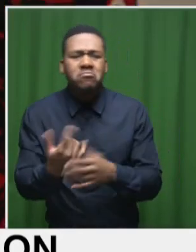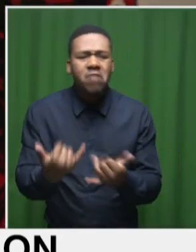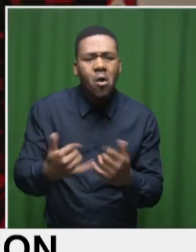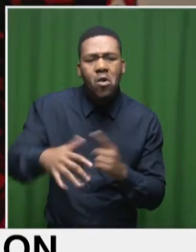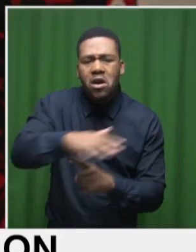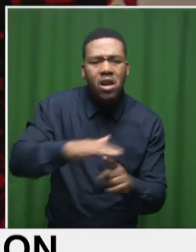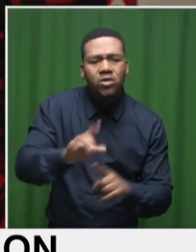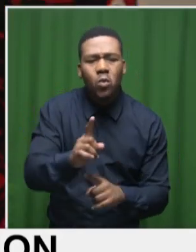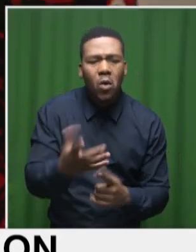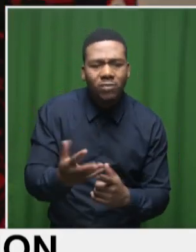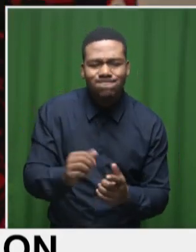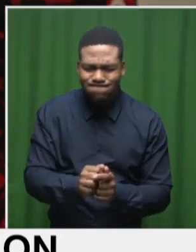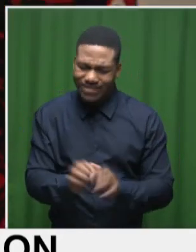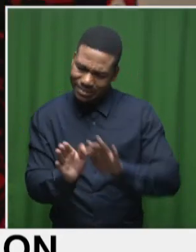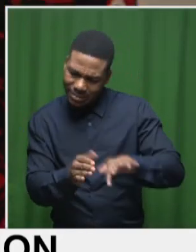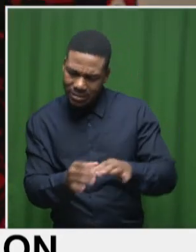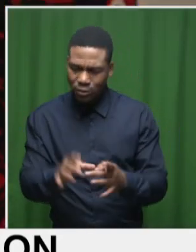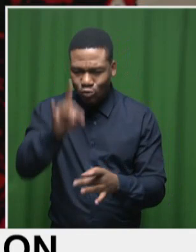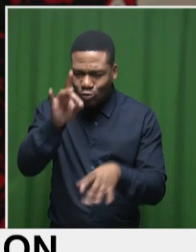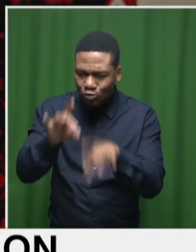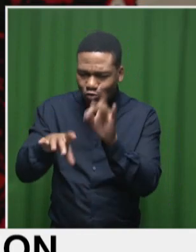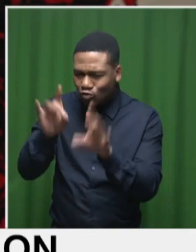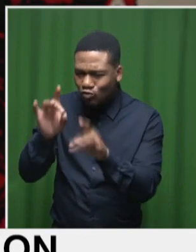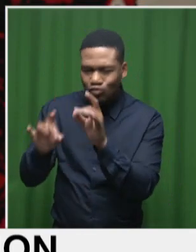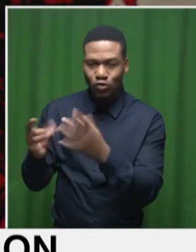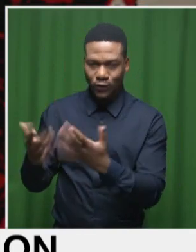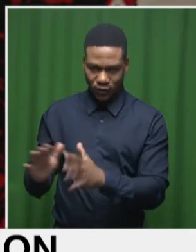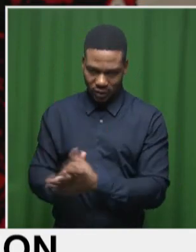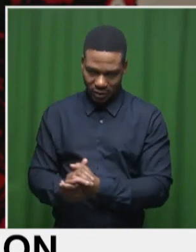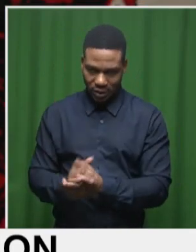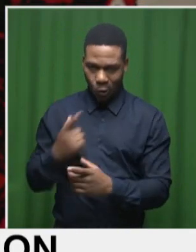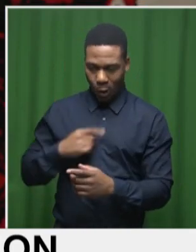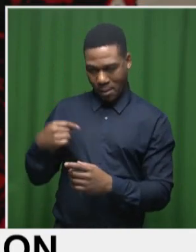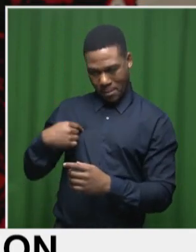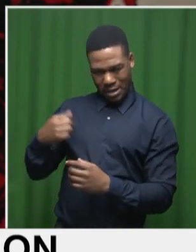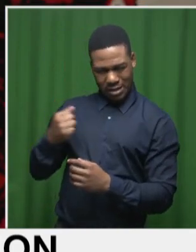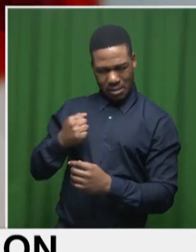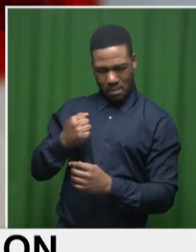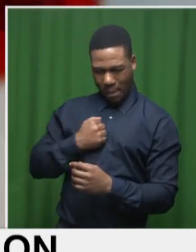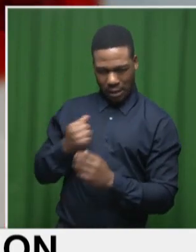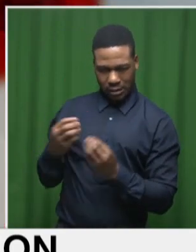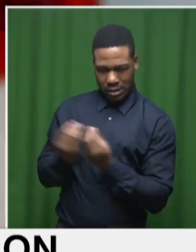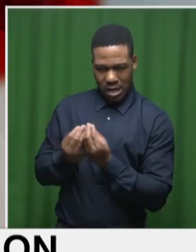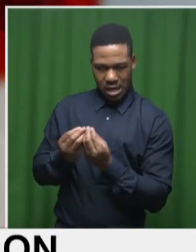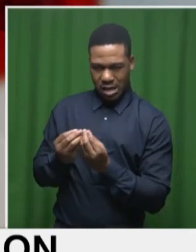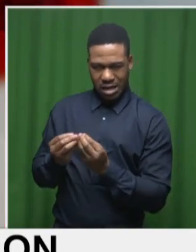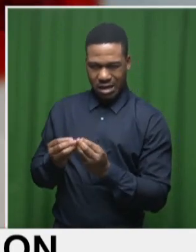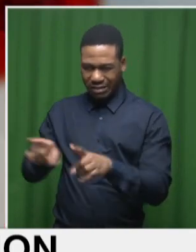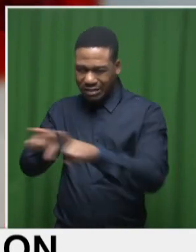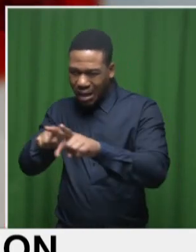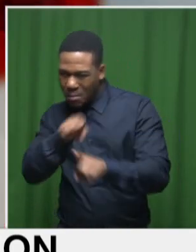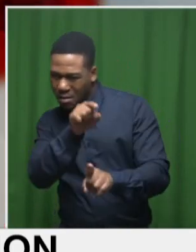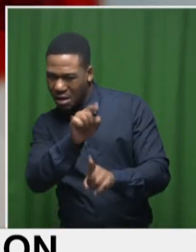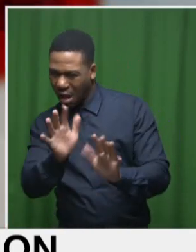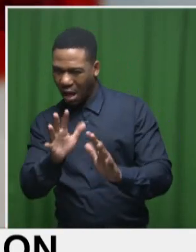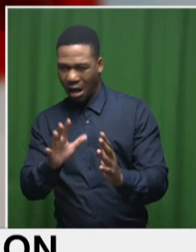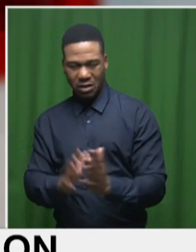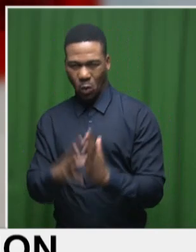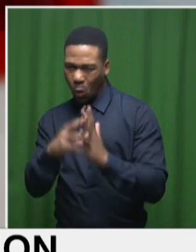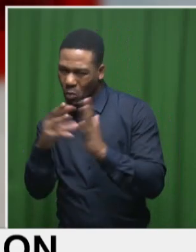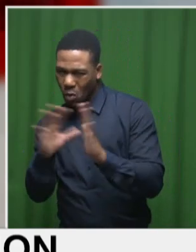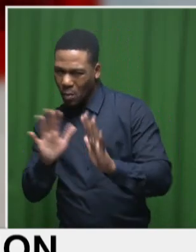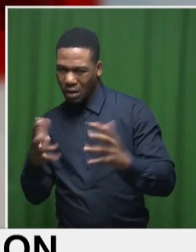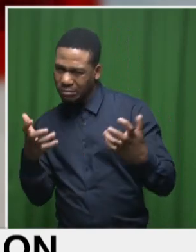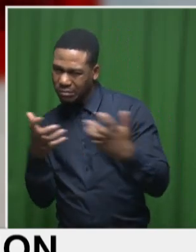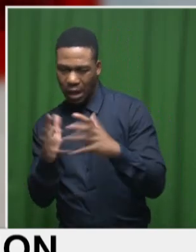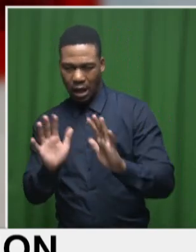what to remove, because you don't want your thing to look like so-and-so's thing. You don't want your thing to look like so-and-so's thing. But my thing was, the most important thing for me, like